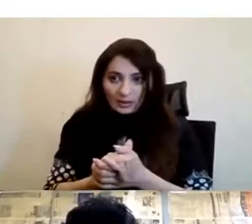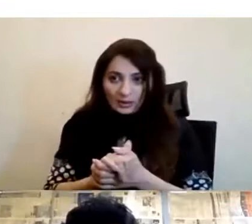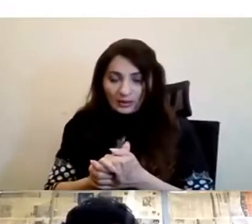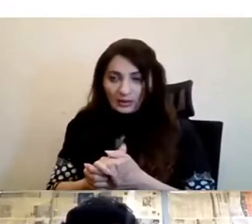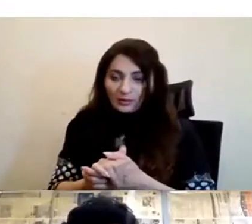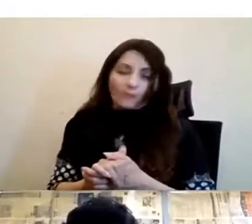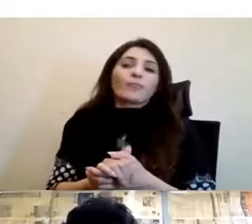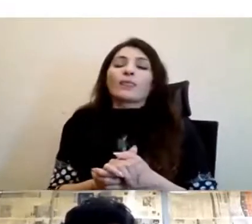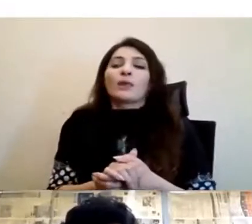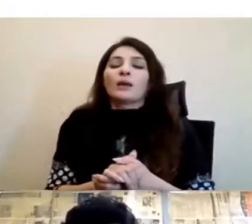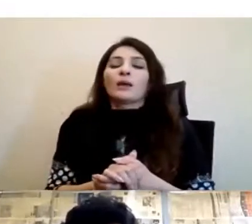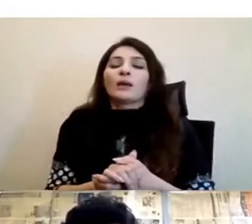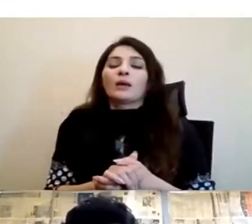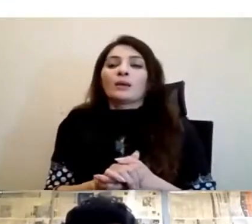to